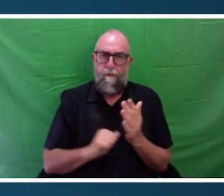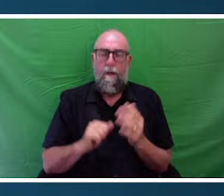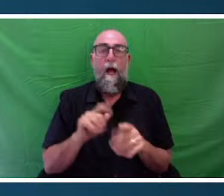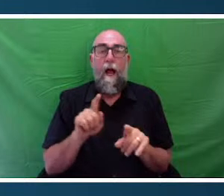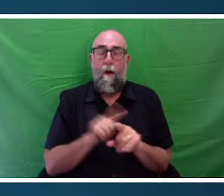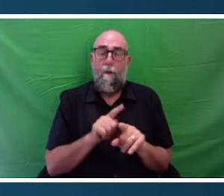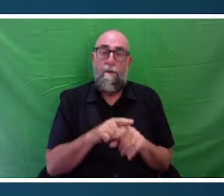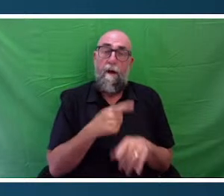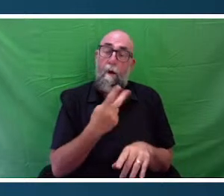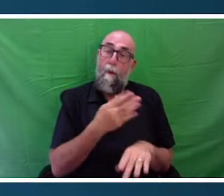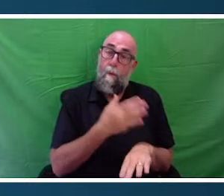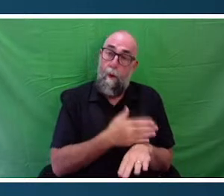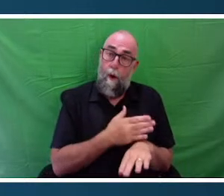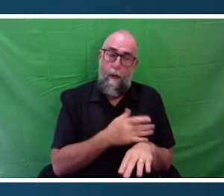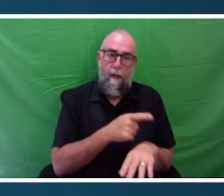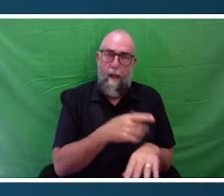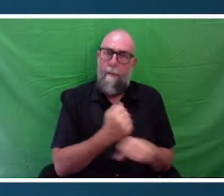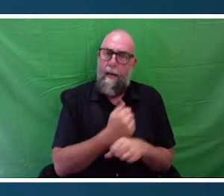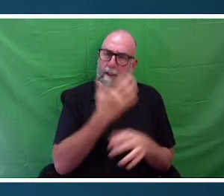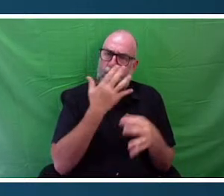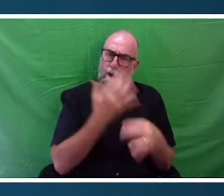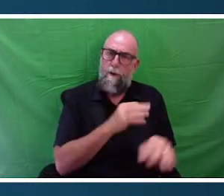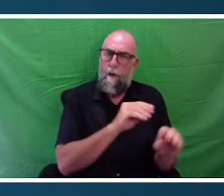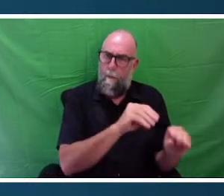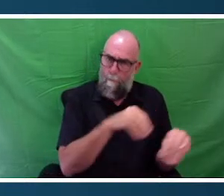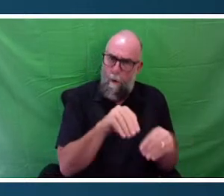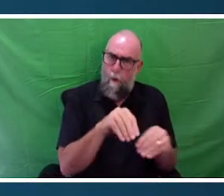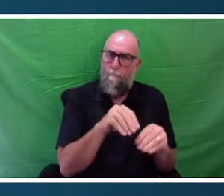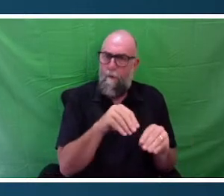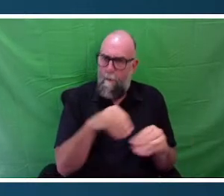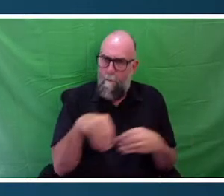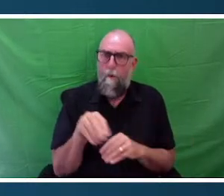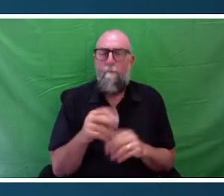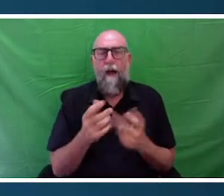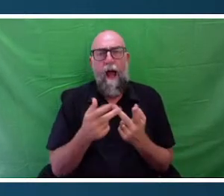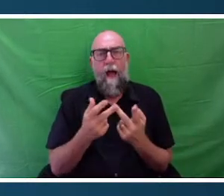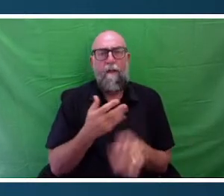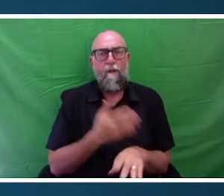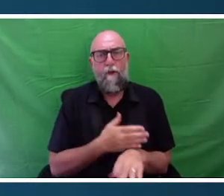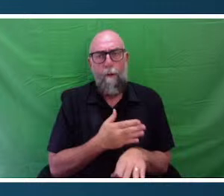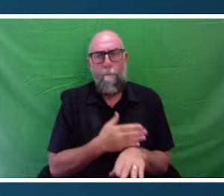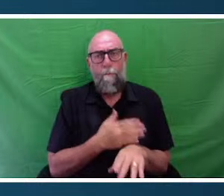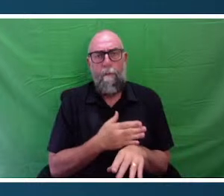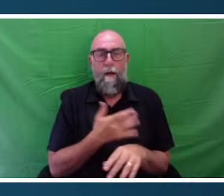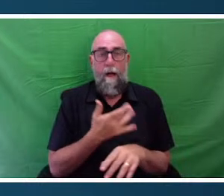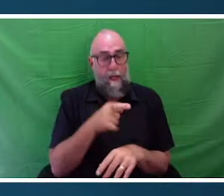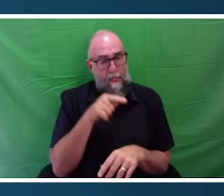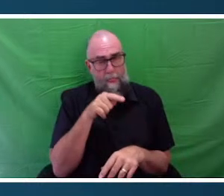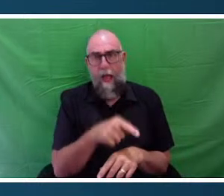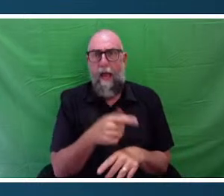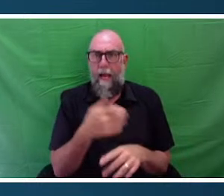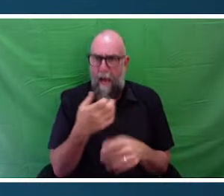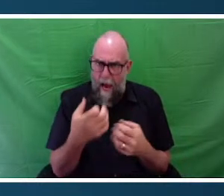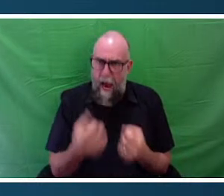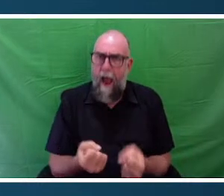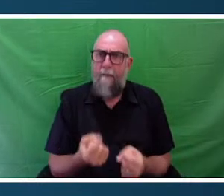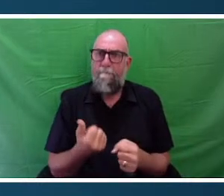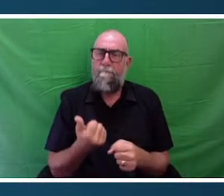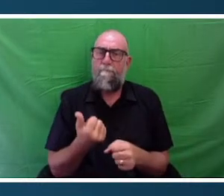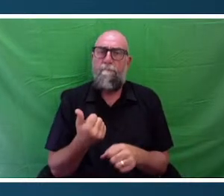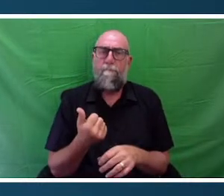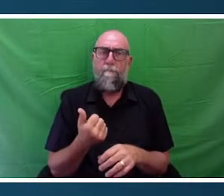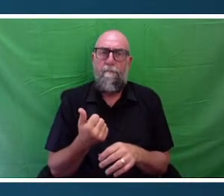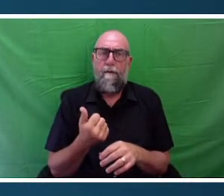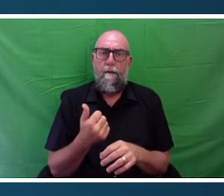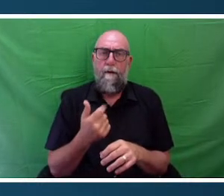Now, there are pilots and there are existing arrangements that allow employers to share workers, which means workers can work